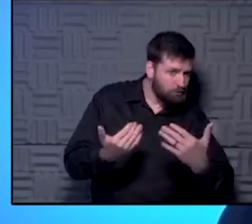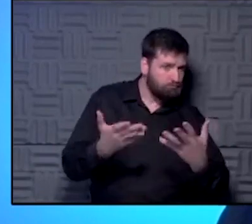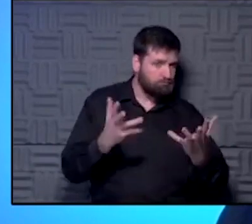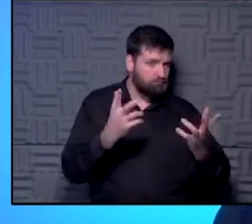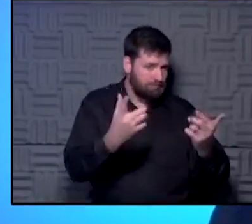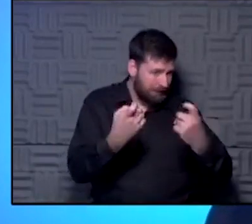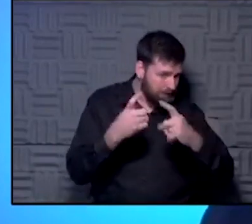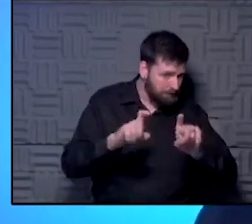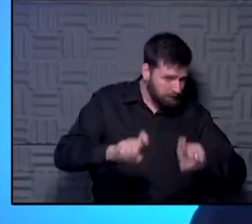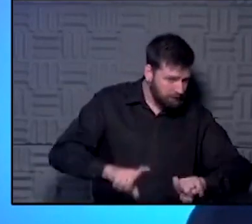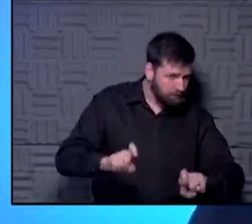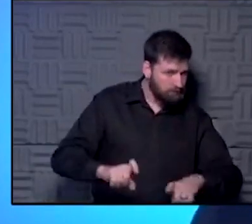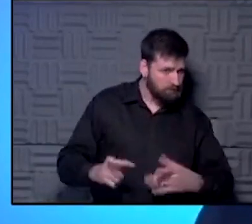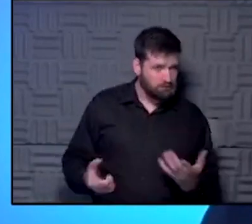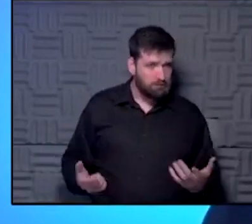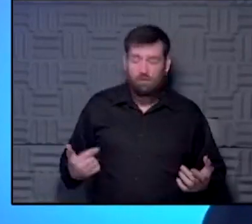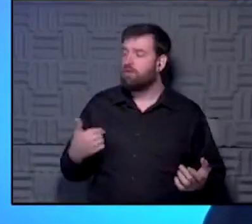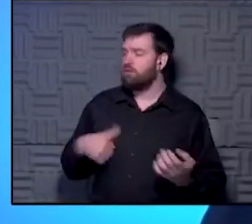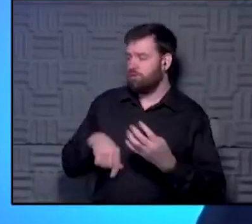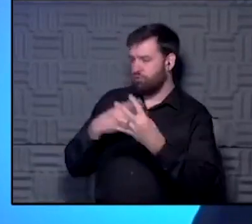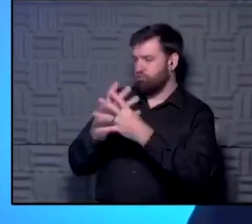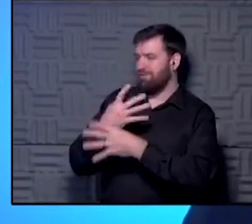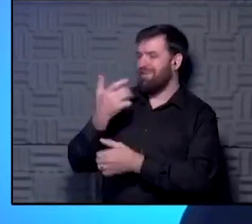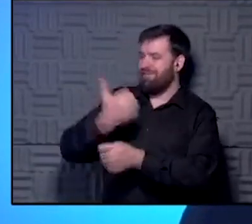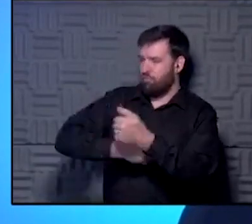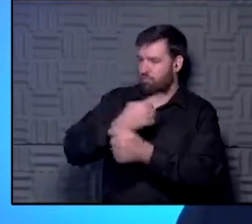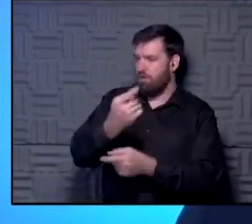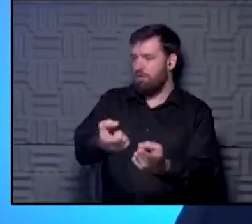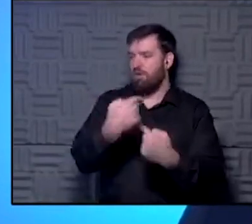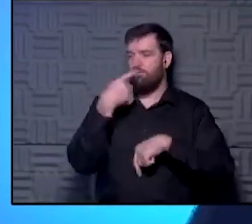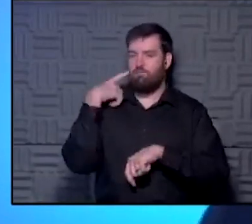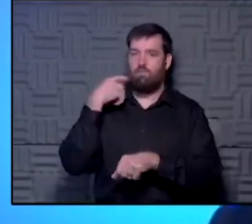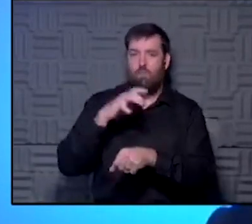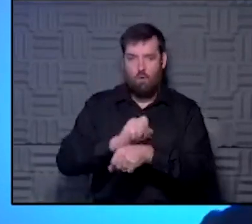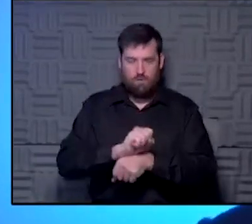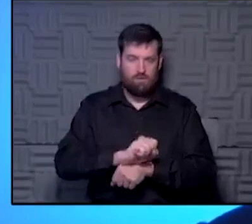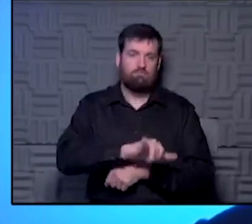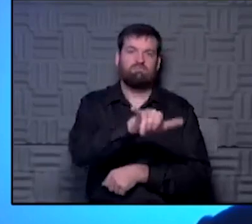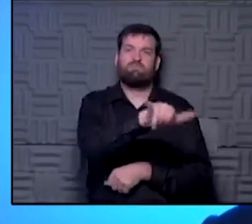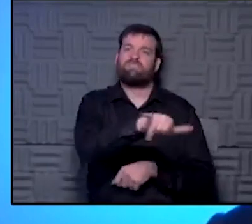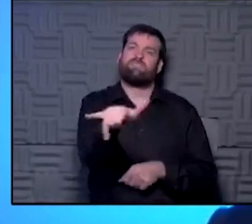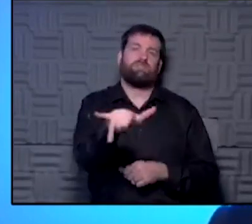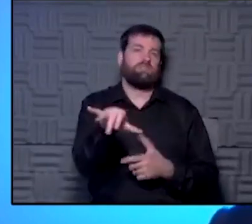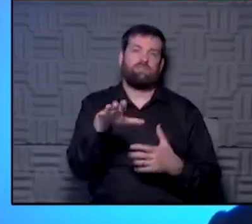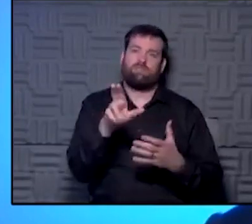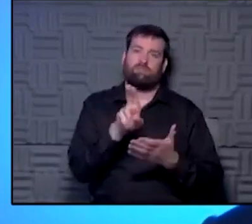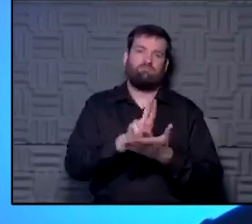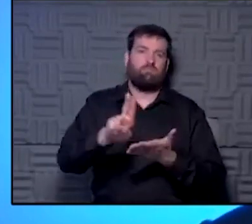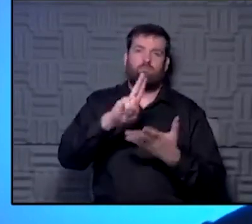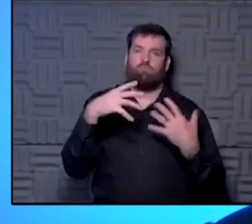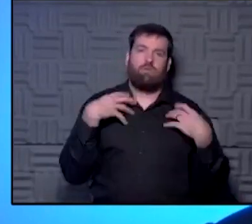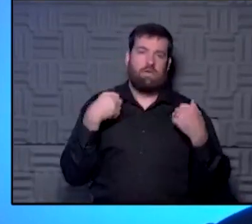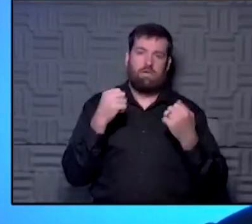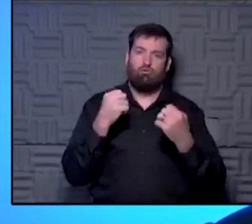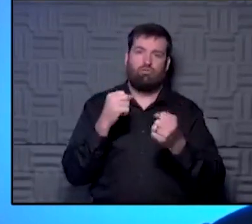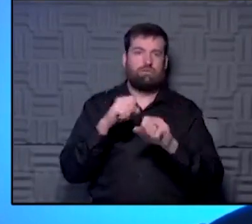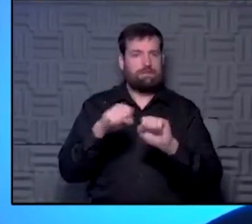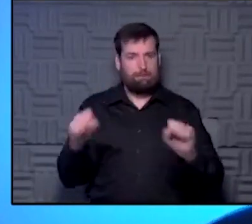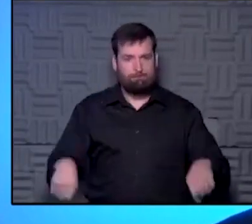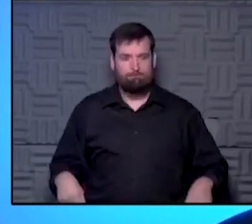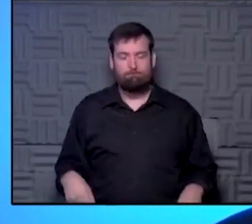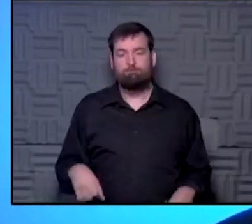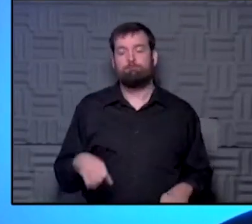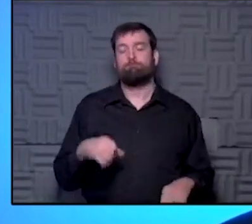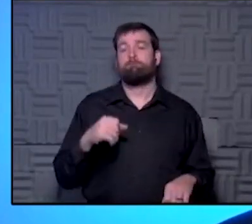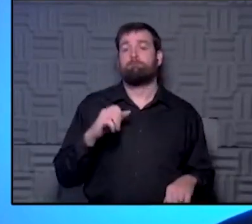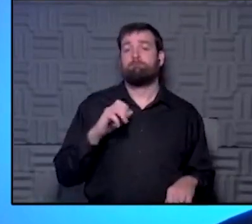test? We screen everybody that comes in for an appointment, much like the health system does. If someone,